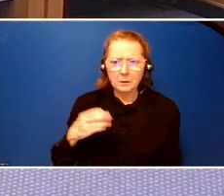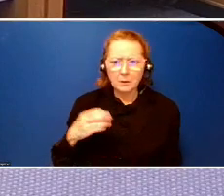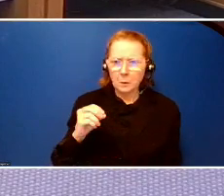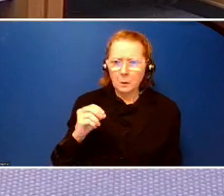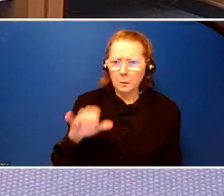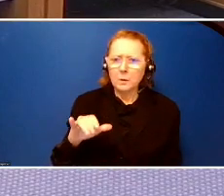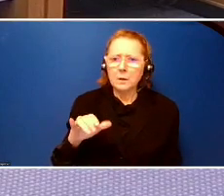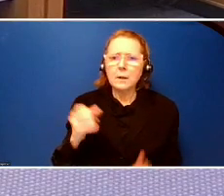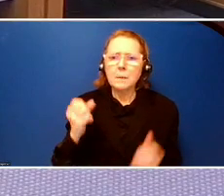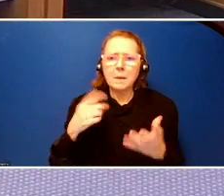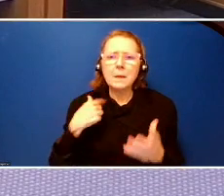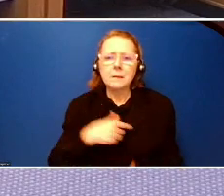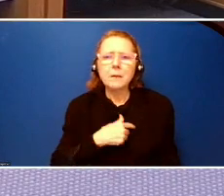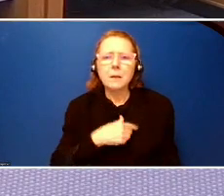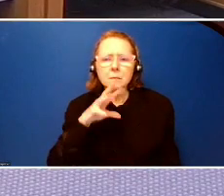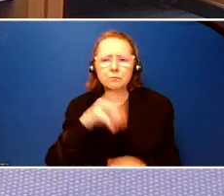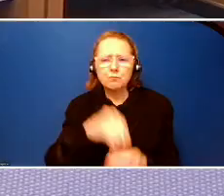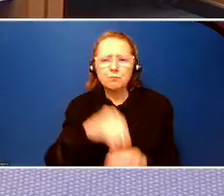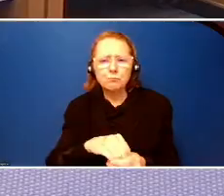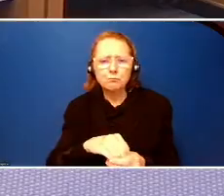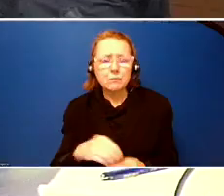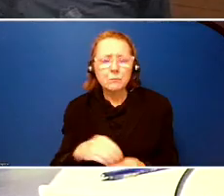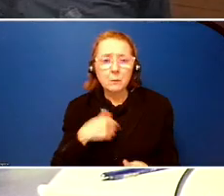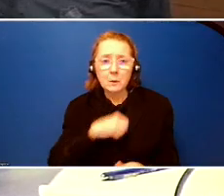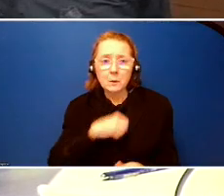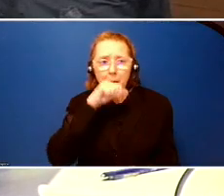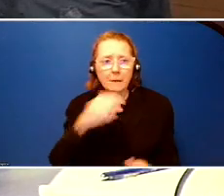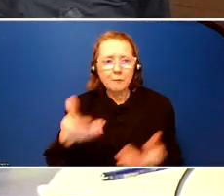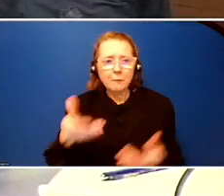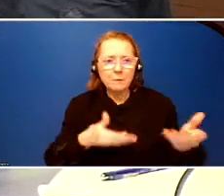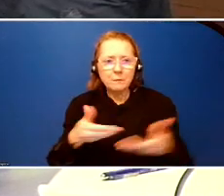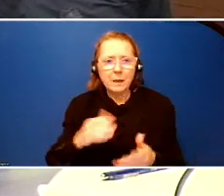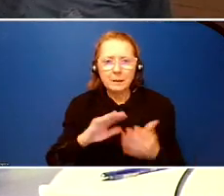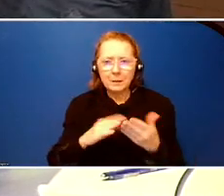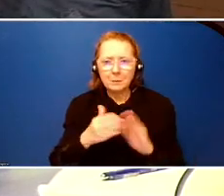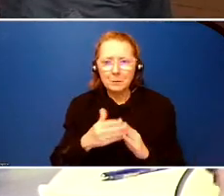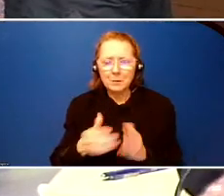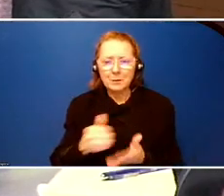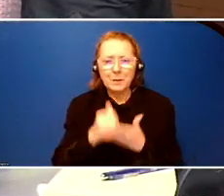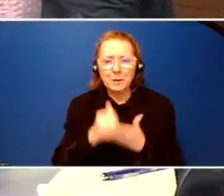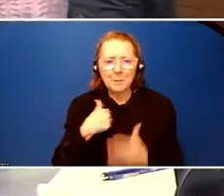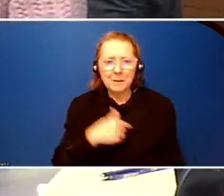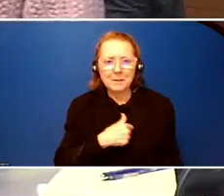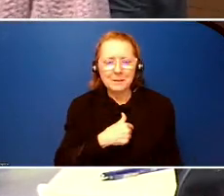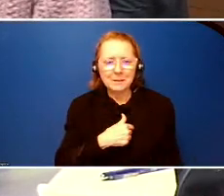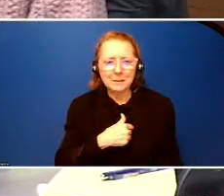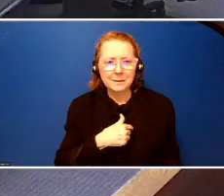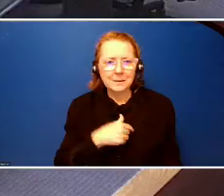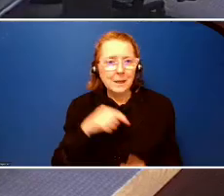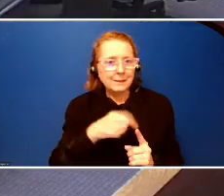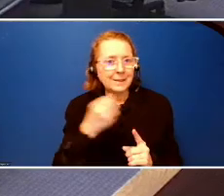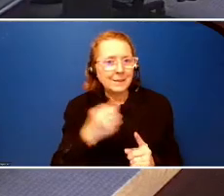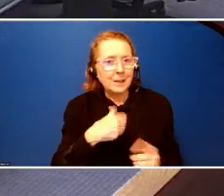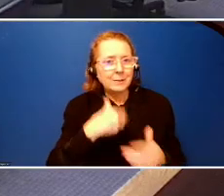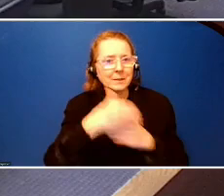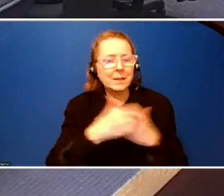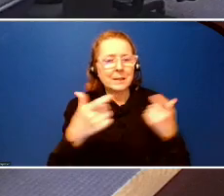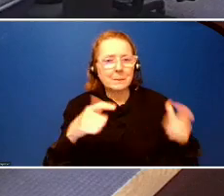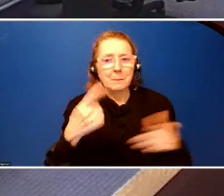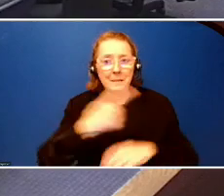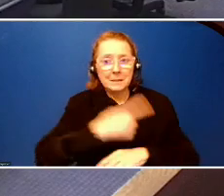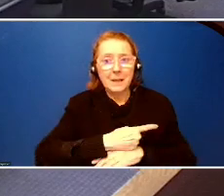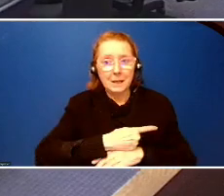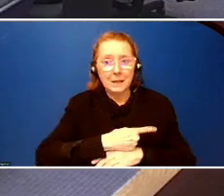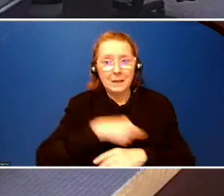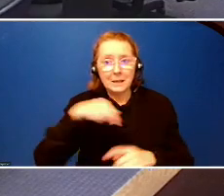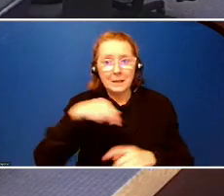So we would just love to invite the community out to help us out with that. So this Saturday is our next big day here in Salem.